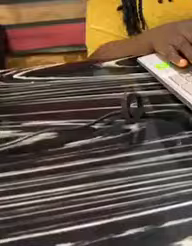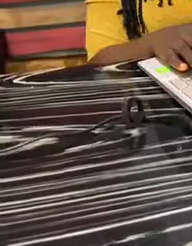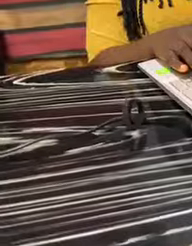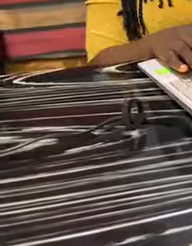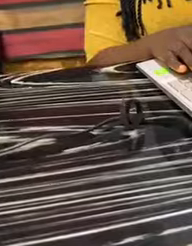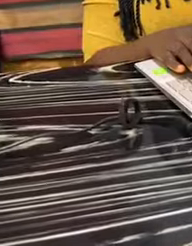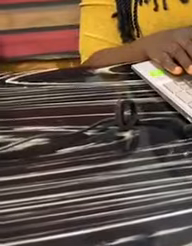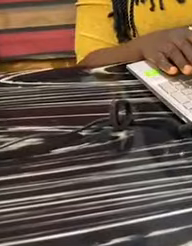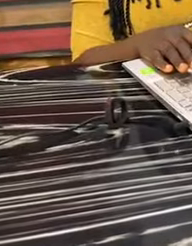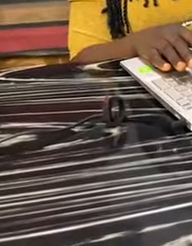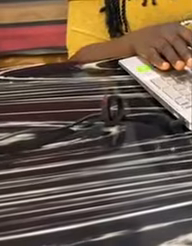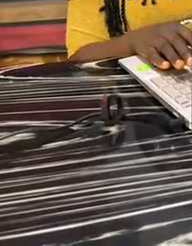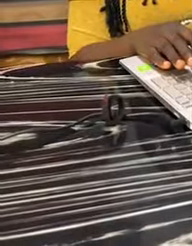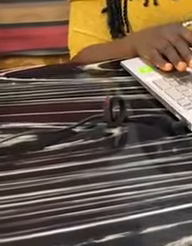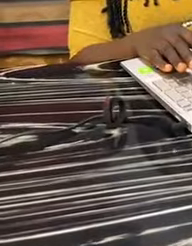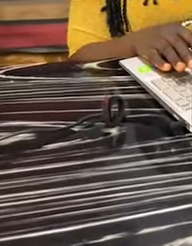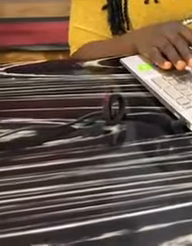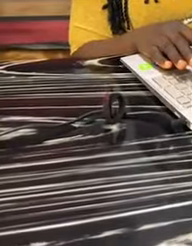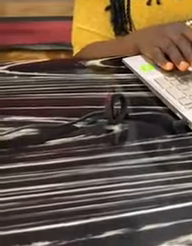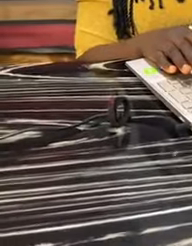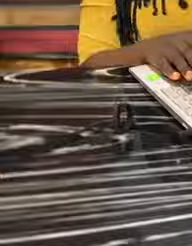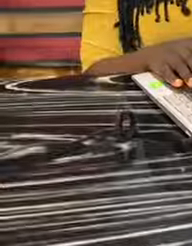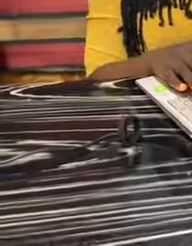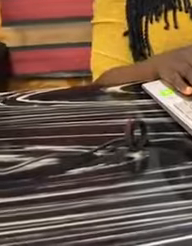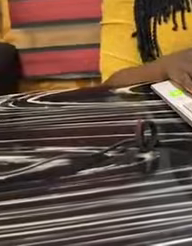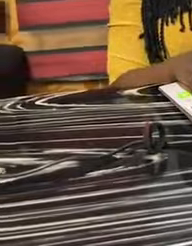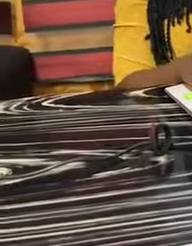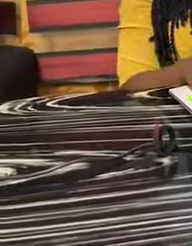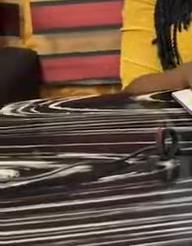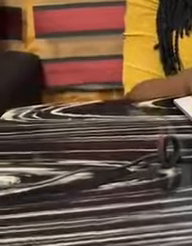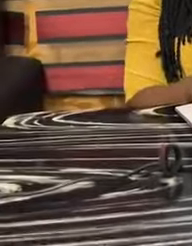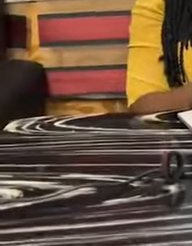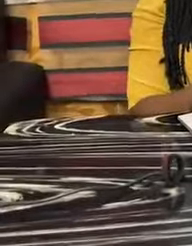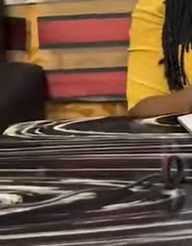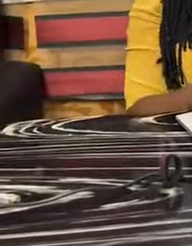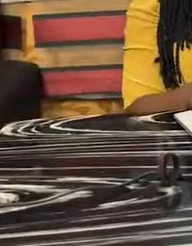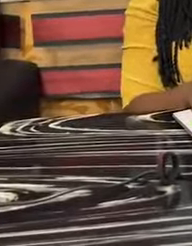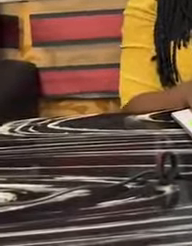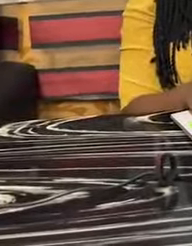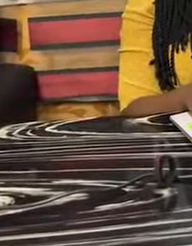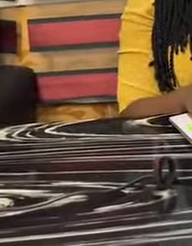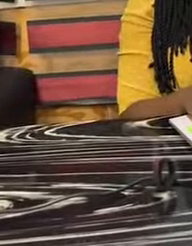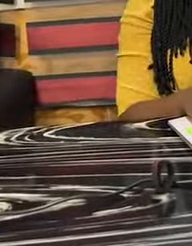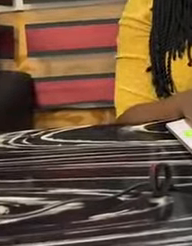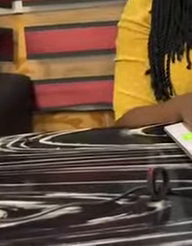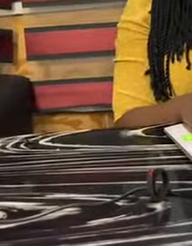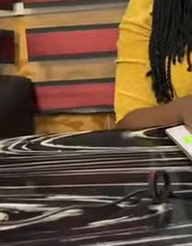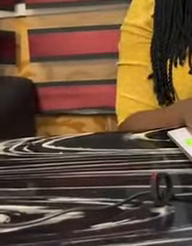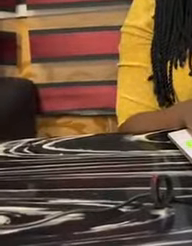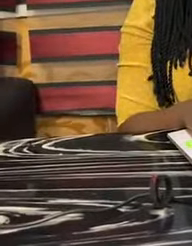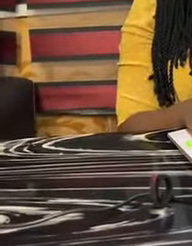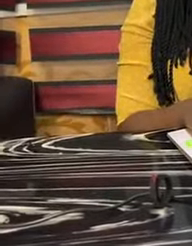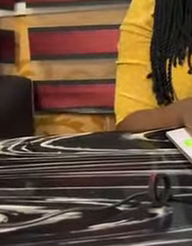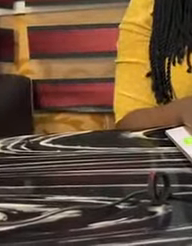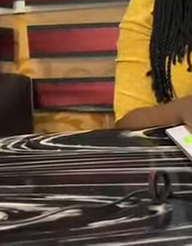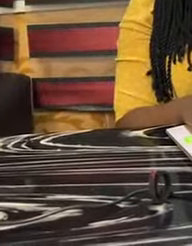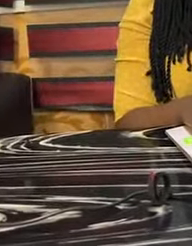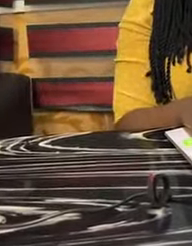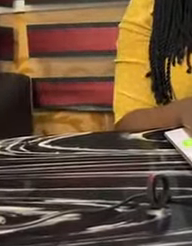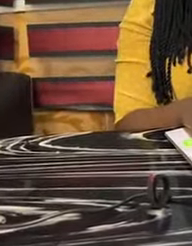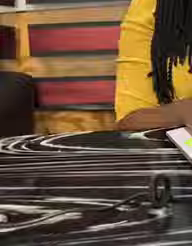Eagles Perch. At Eagles Perch, we soar above the ordinary to bring you the